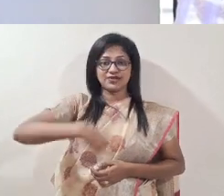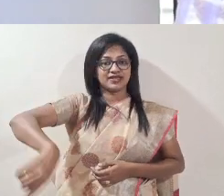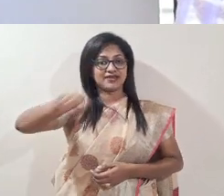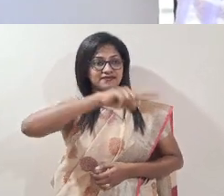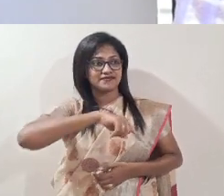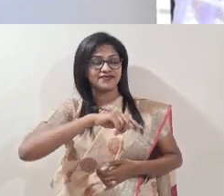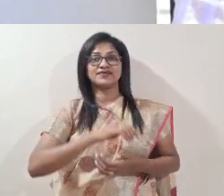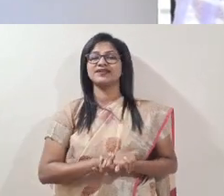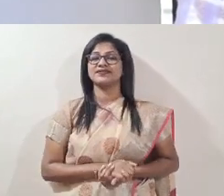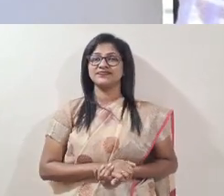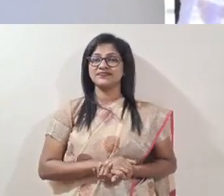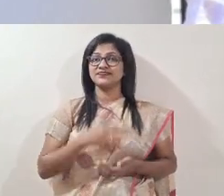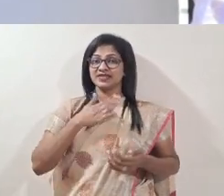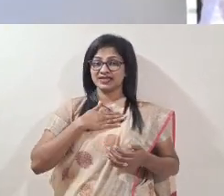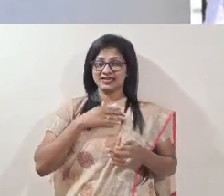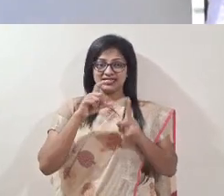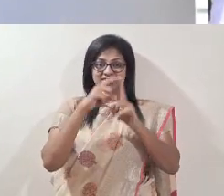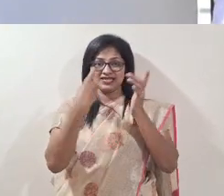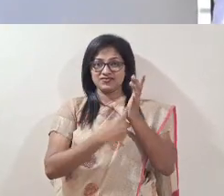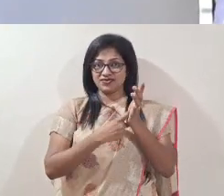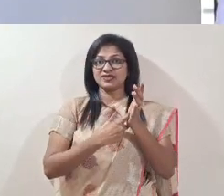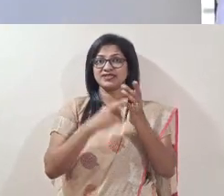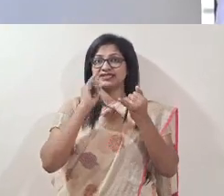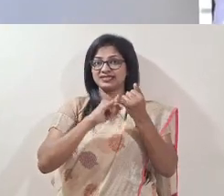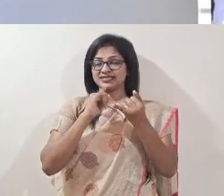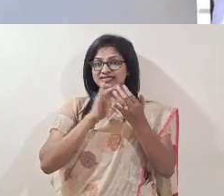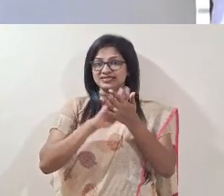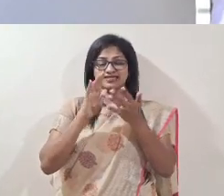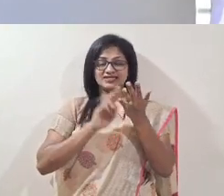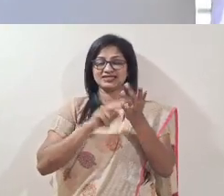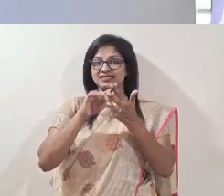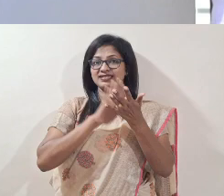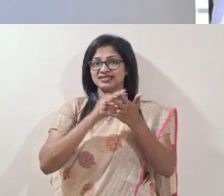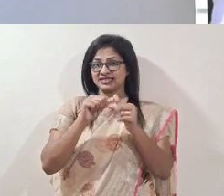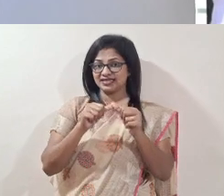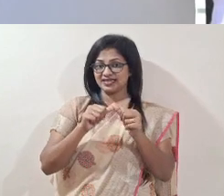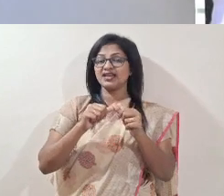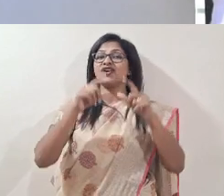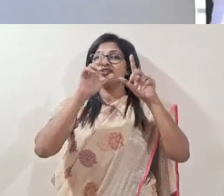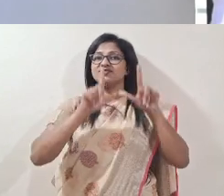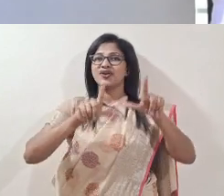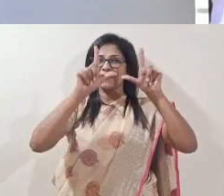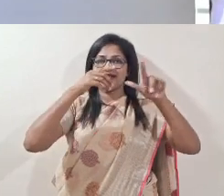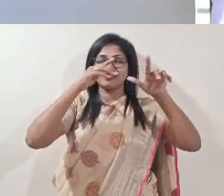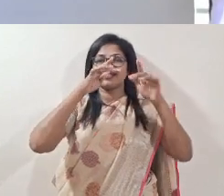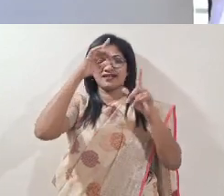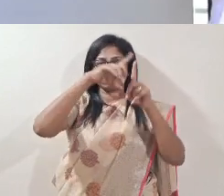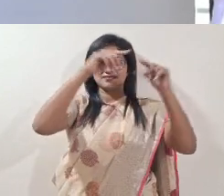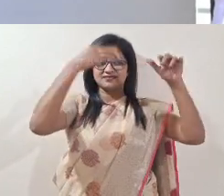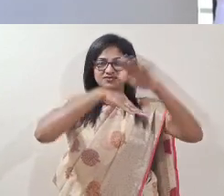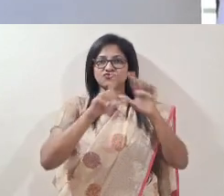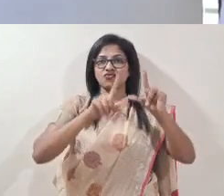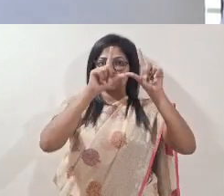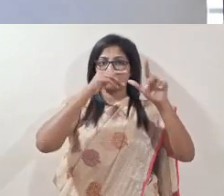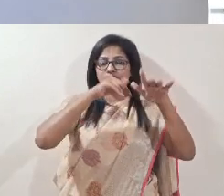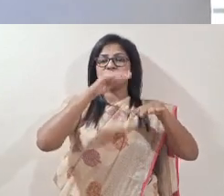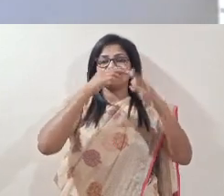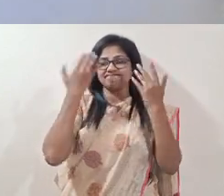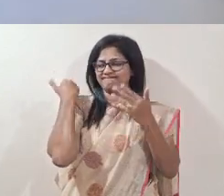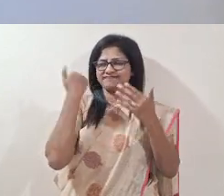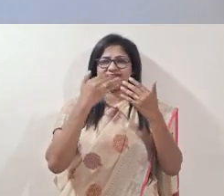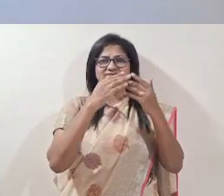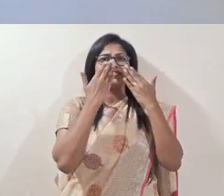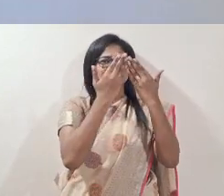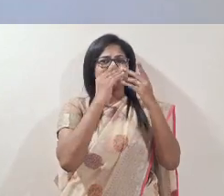morning, everyone. I am Dr. Sneha. I recently finished my PhD from University of Tokyo, Japan, and parallelly, because of